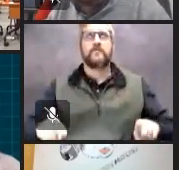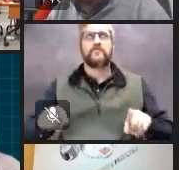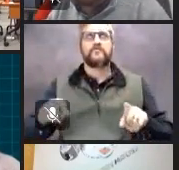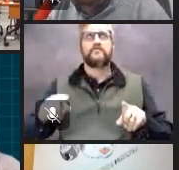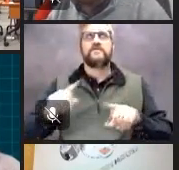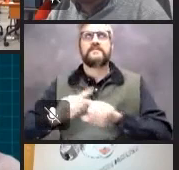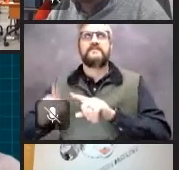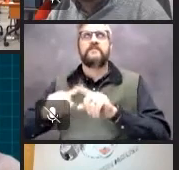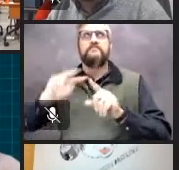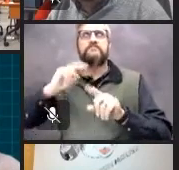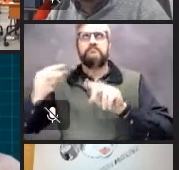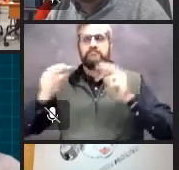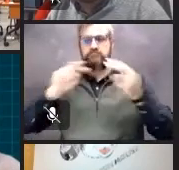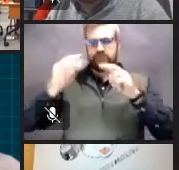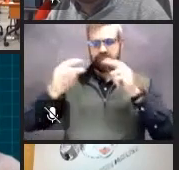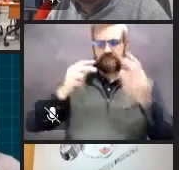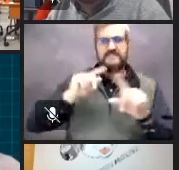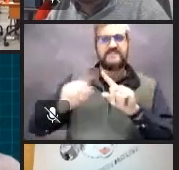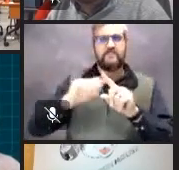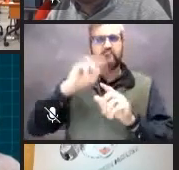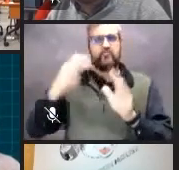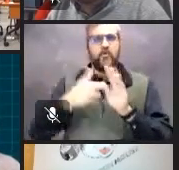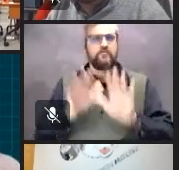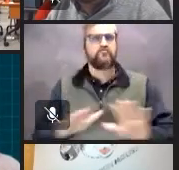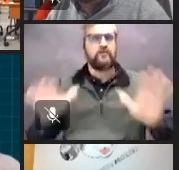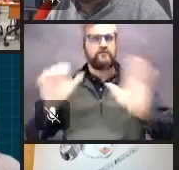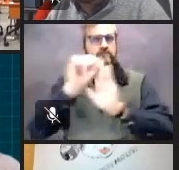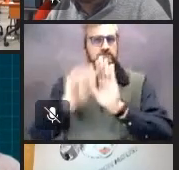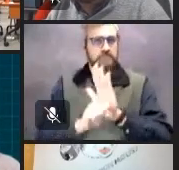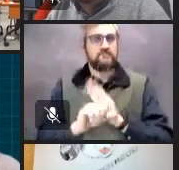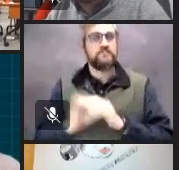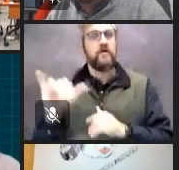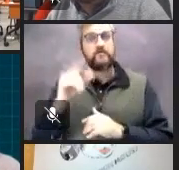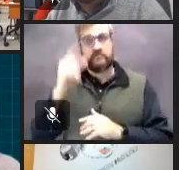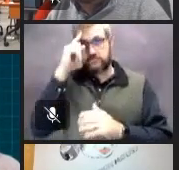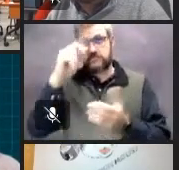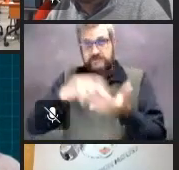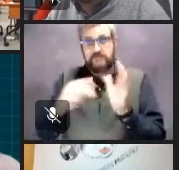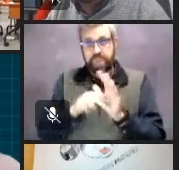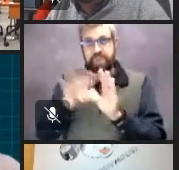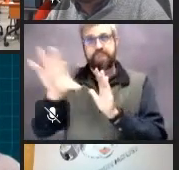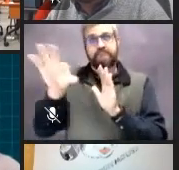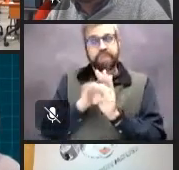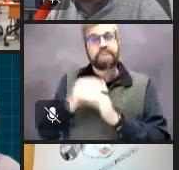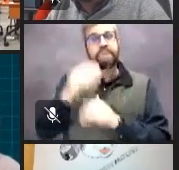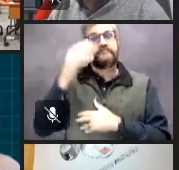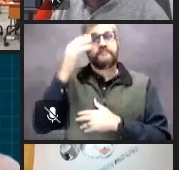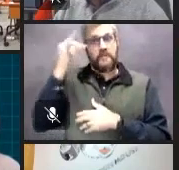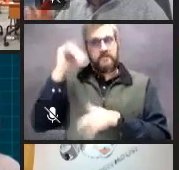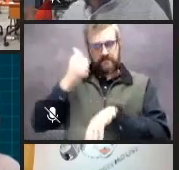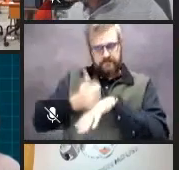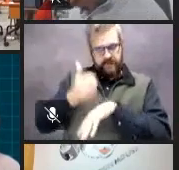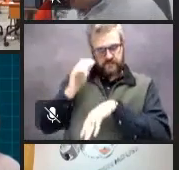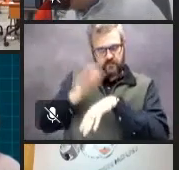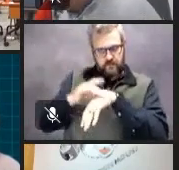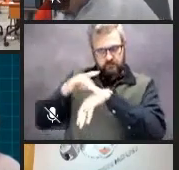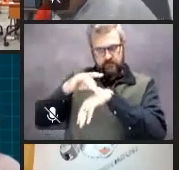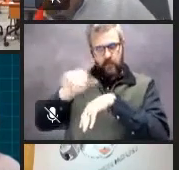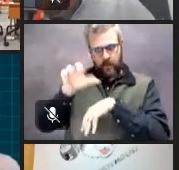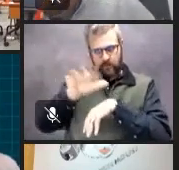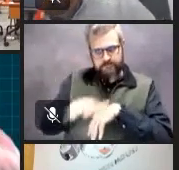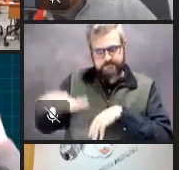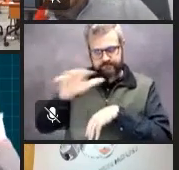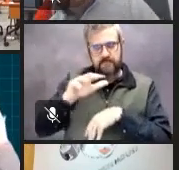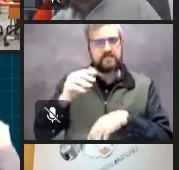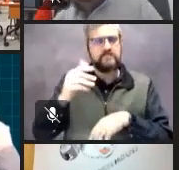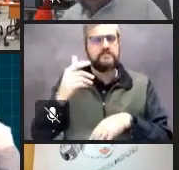perspectives and roles in the state. They were also intentionally chosen to be geographically and demographically very diverse to